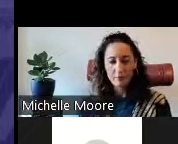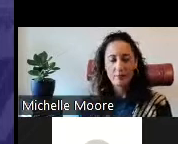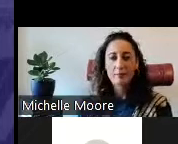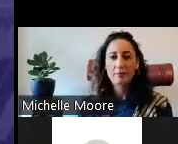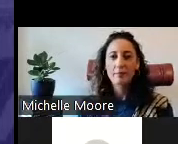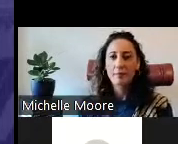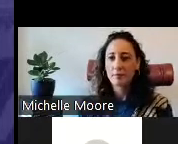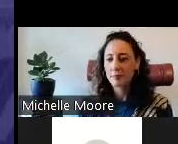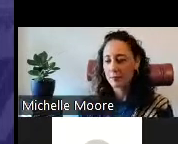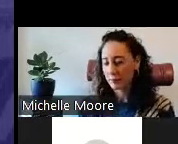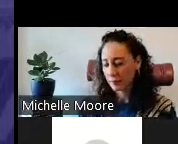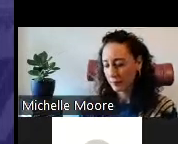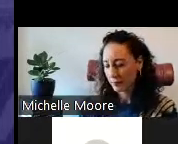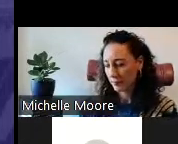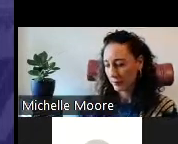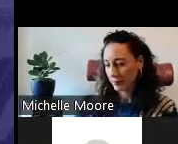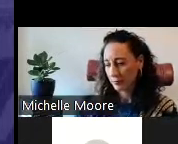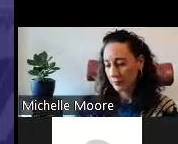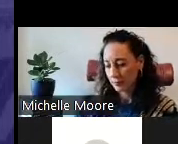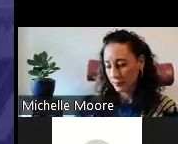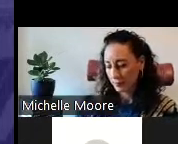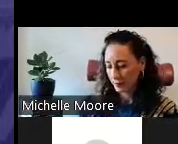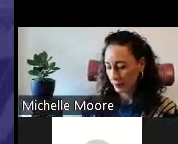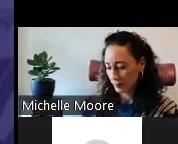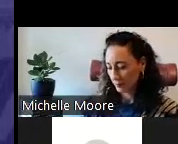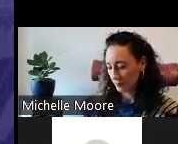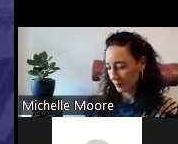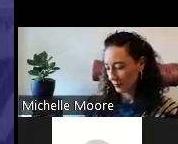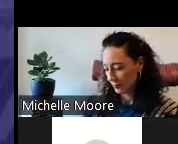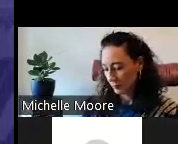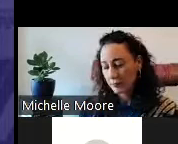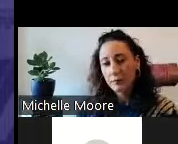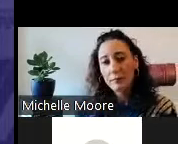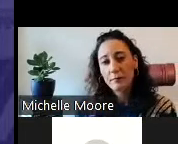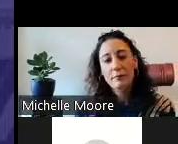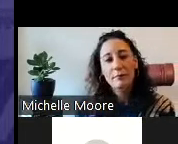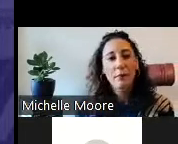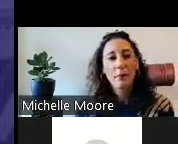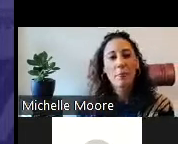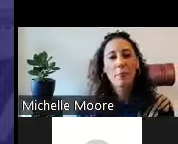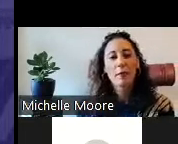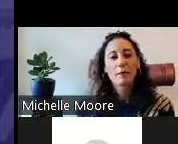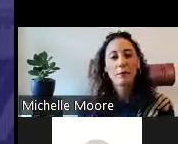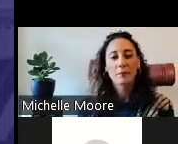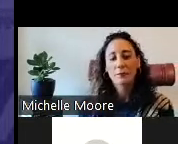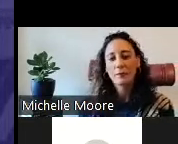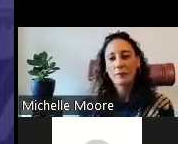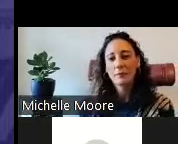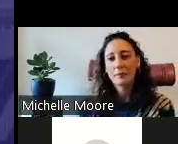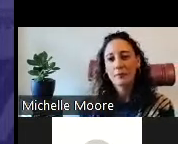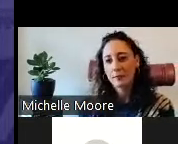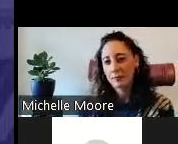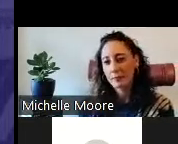to introduce and hand over to our host, Michelle Moore. Michelle is an award-winning leadership coach,